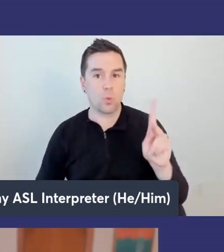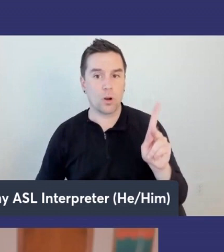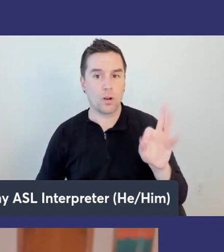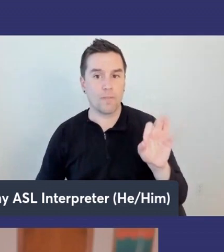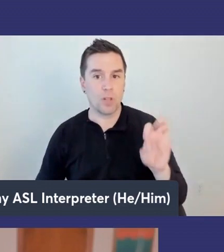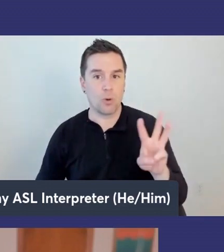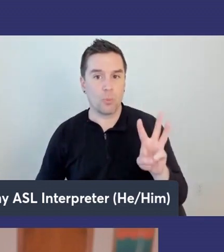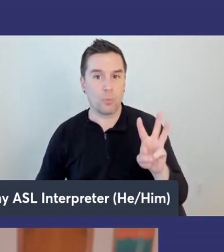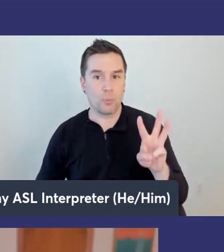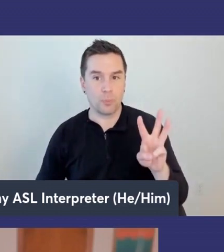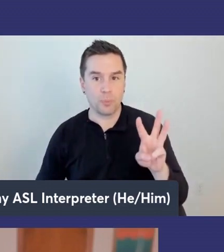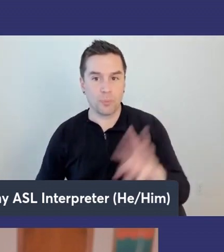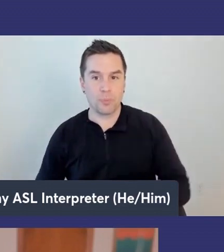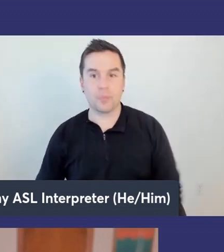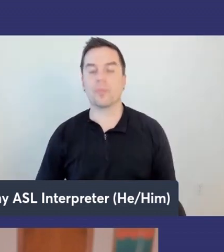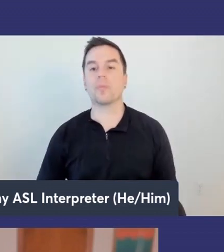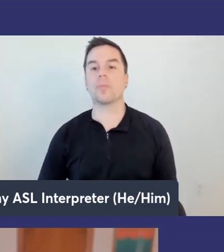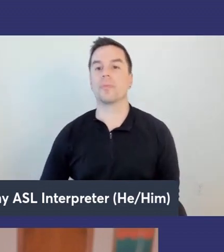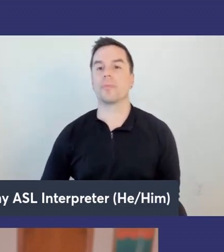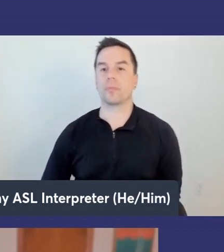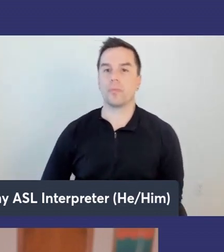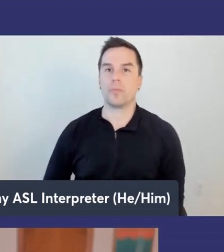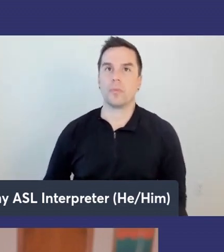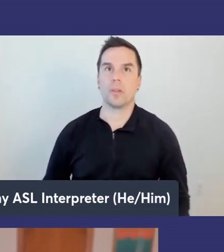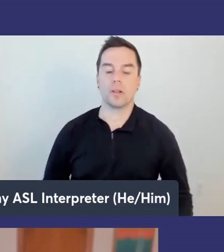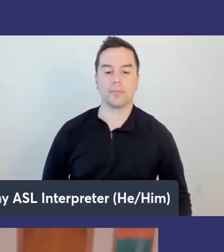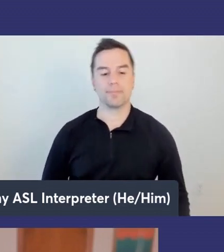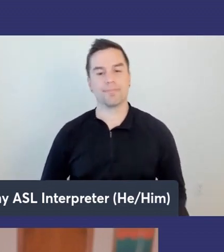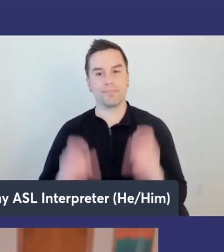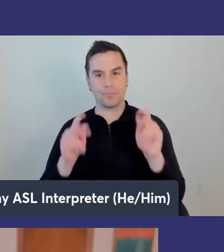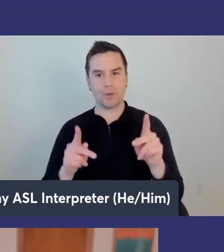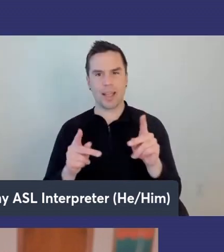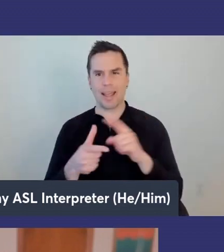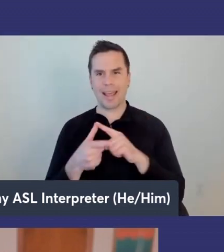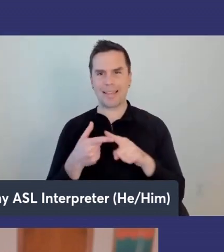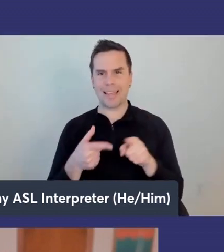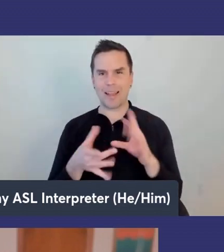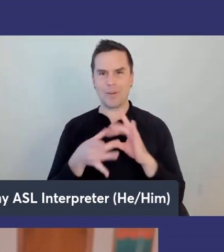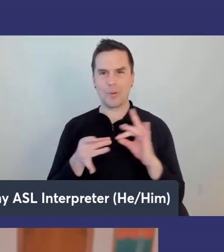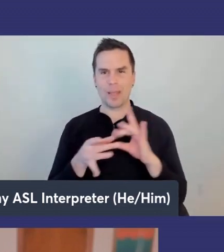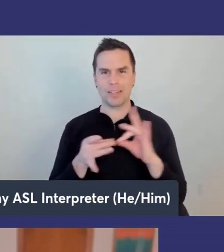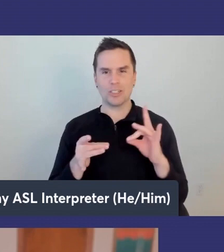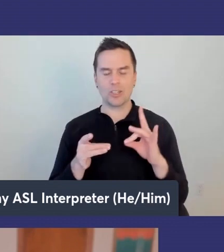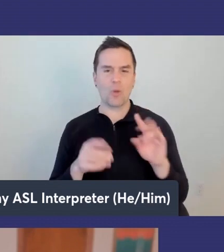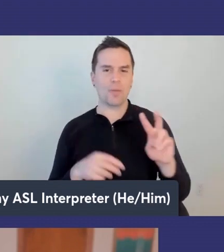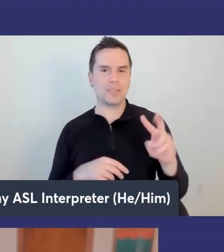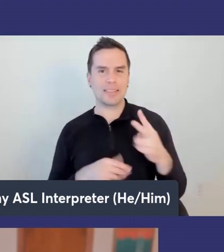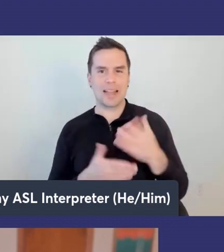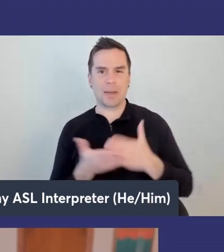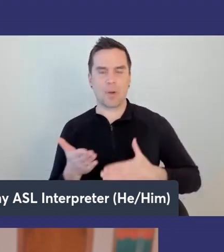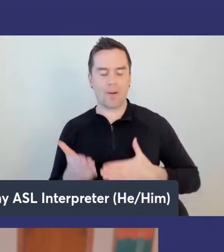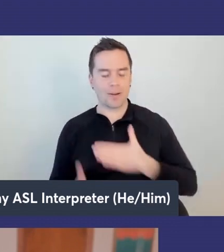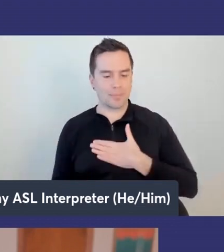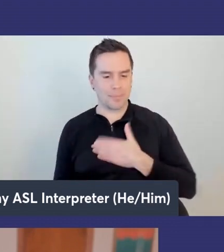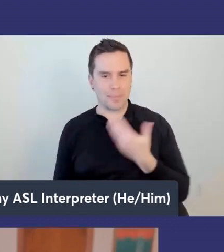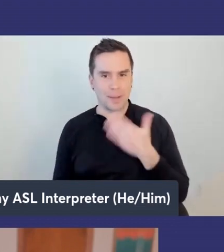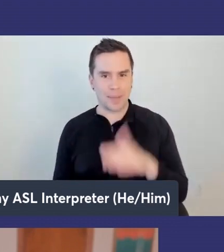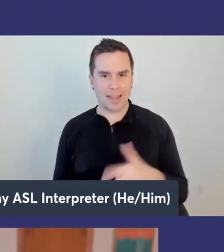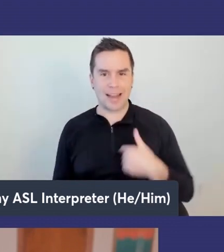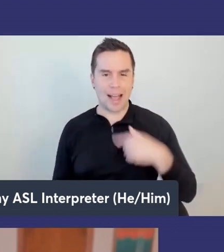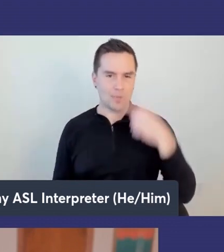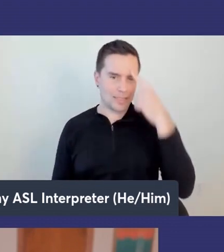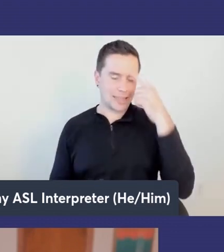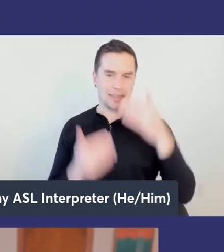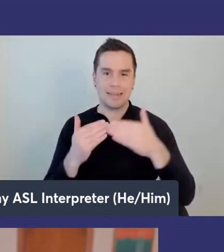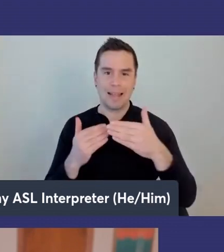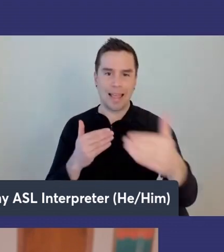Right. Then you mentioned, oh, that was the second piece. Sorry, my bad. Sorry, I was thinking ahead, but there's more to this than that, though,